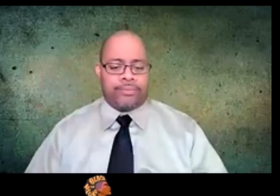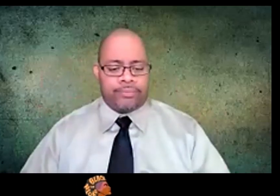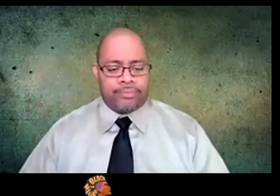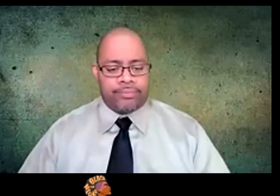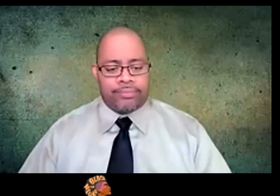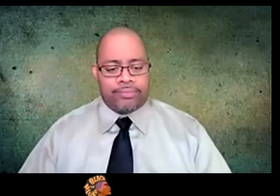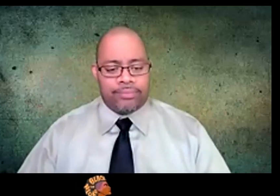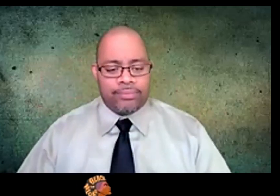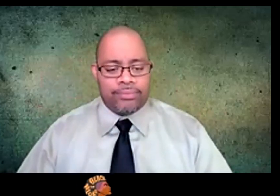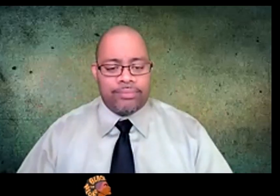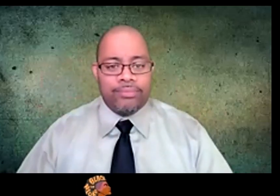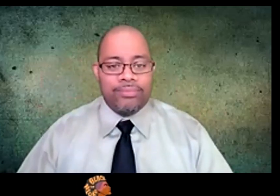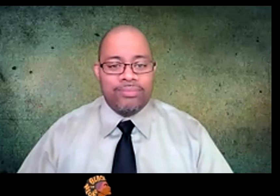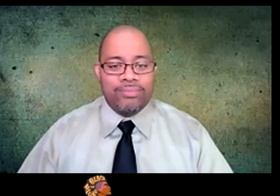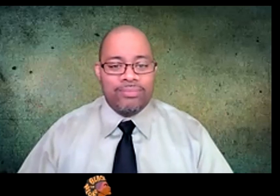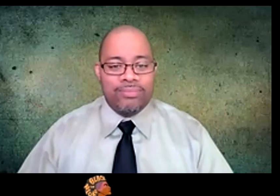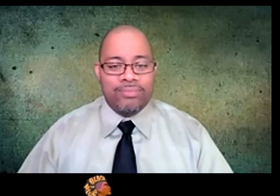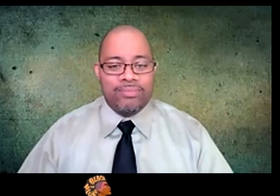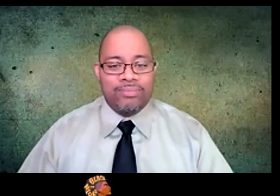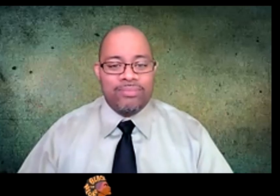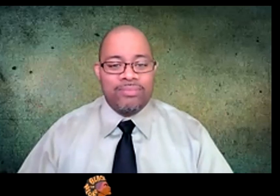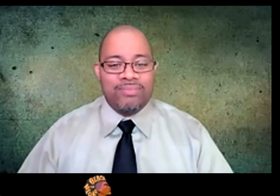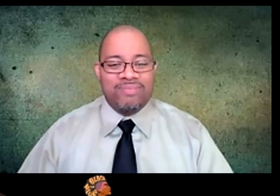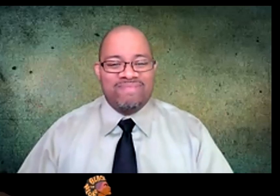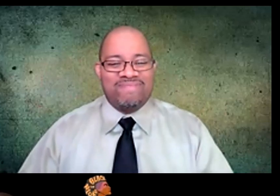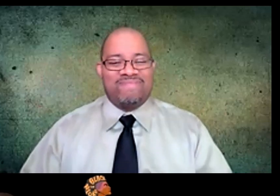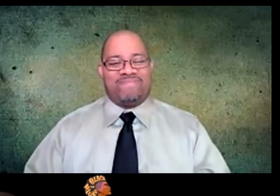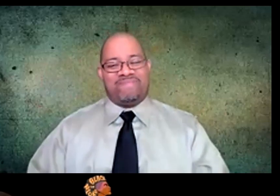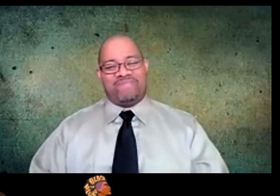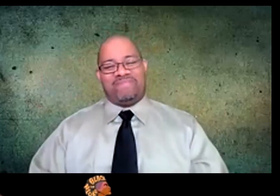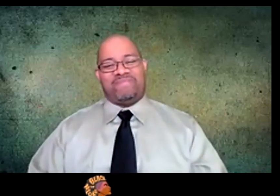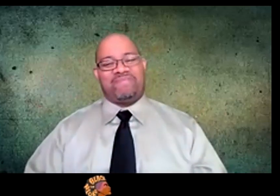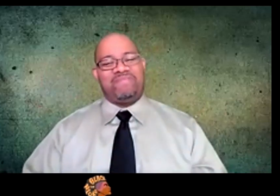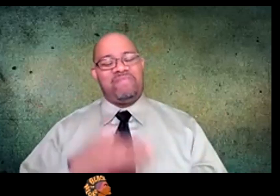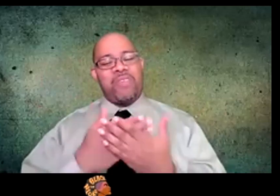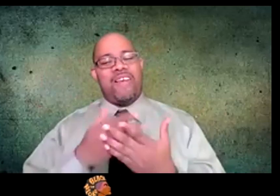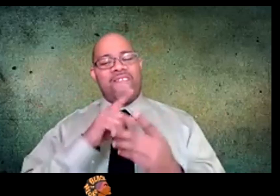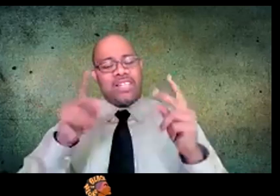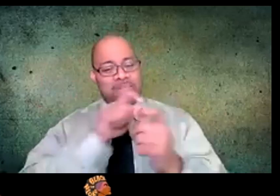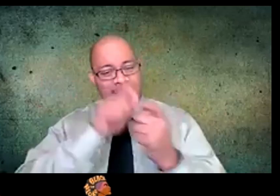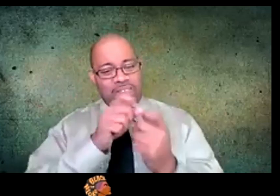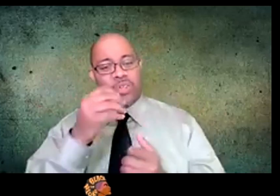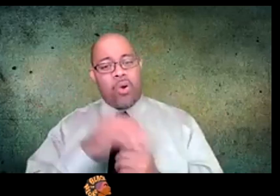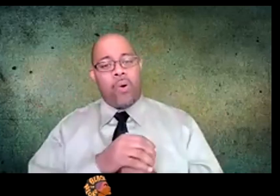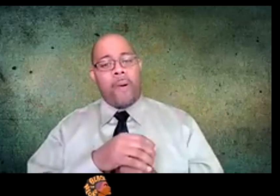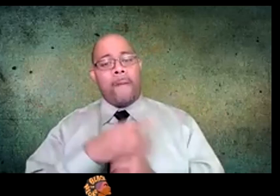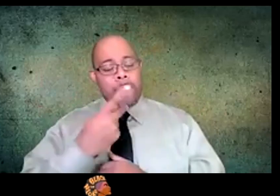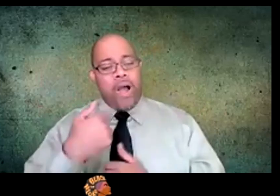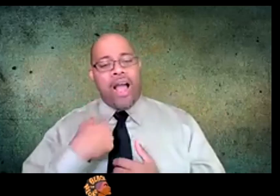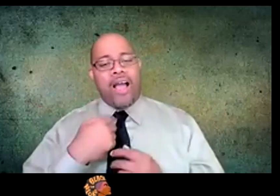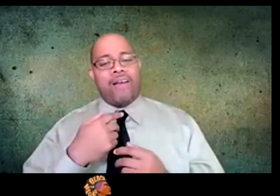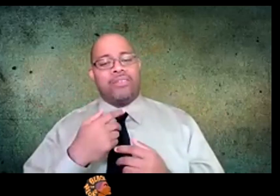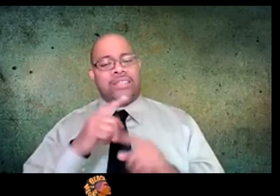Wow, thank you. So going to go into something very specific. So you and I have had various